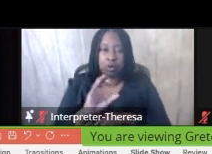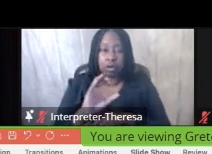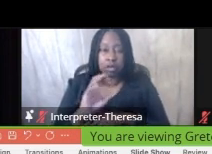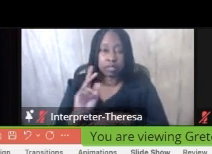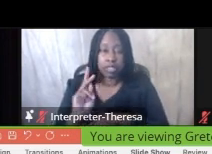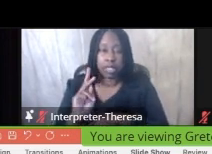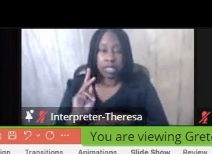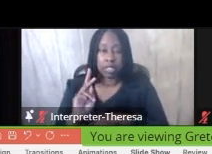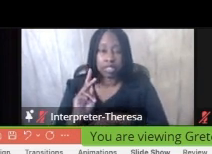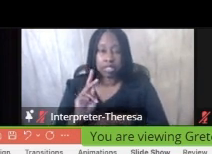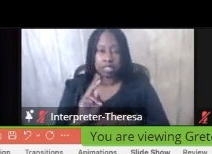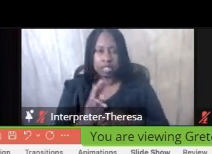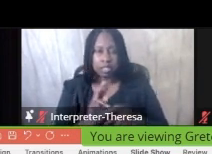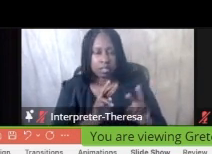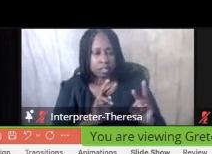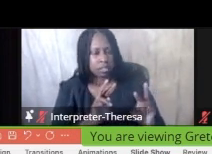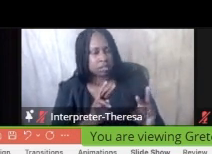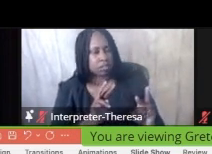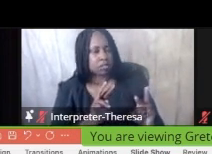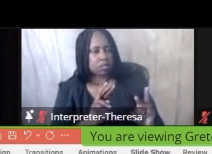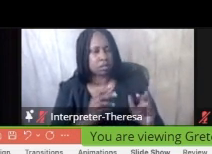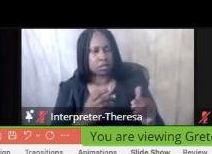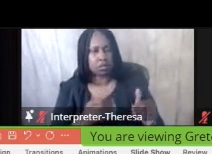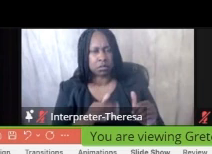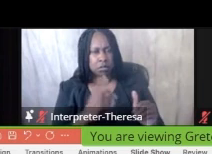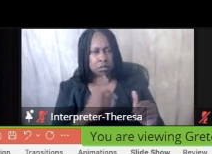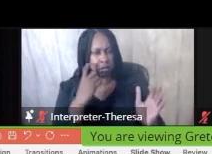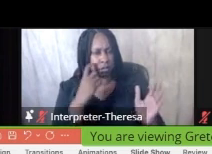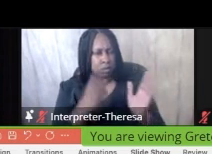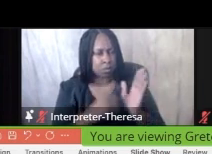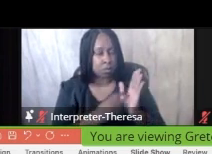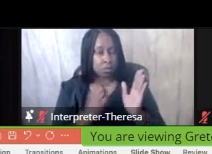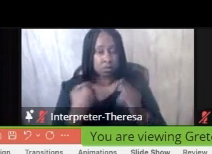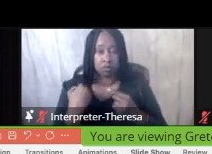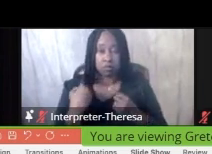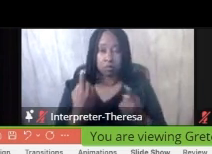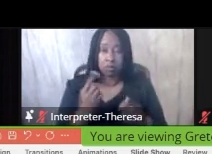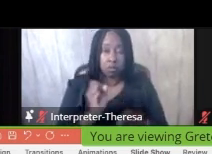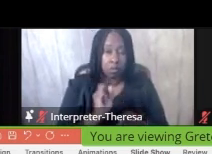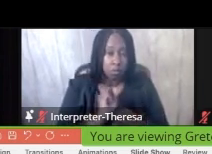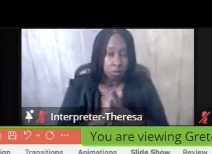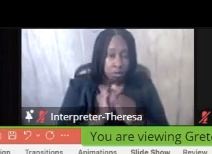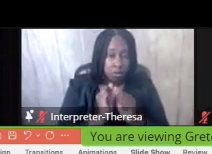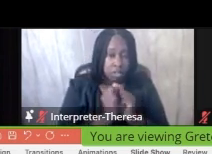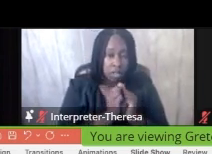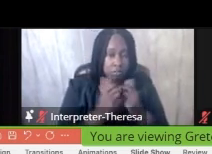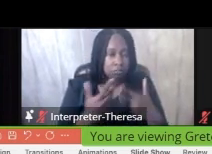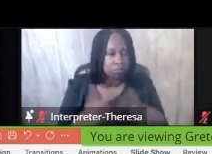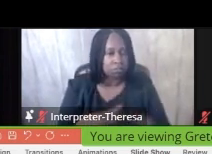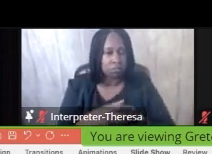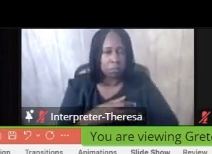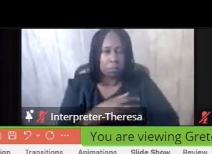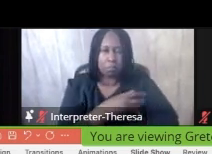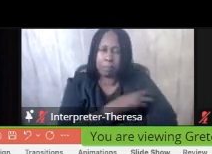much incredibly powerful work that we've been able to do together. It